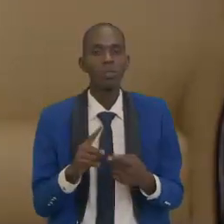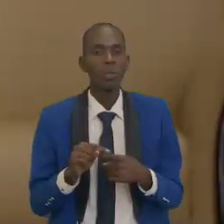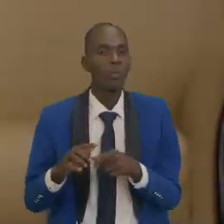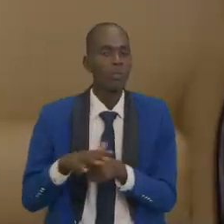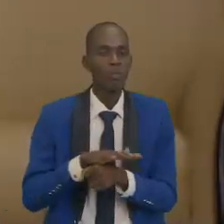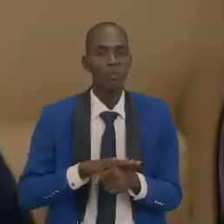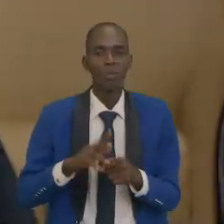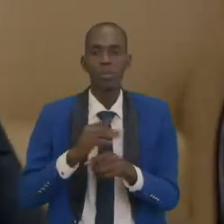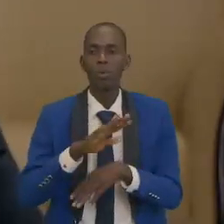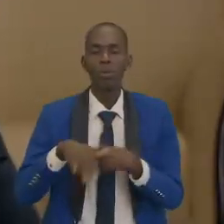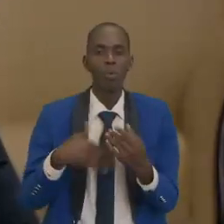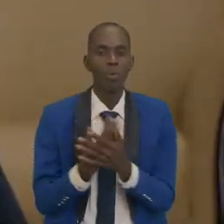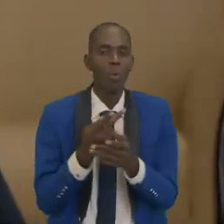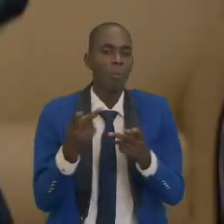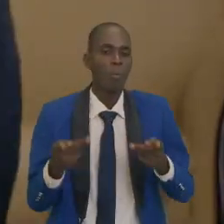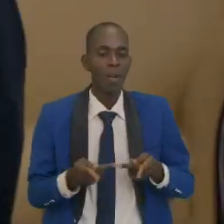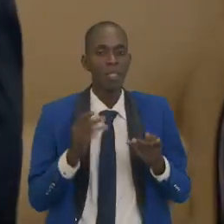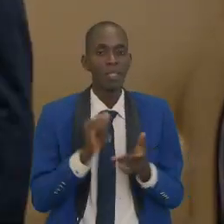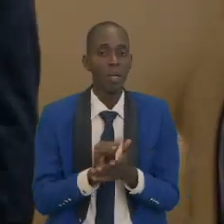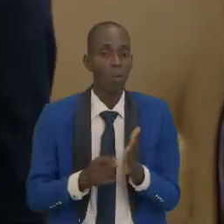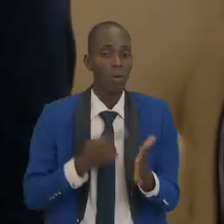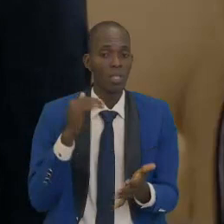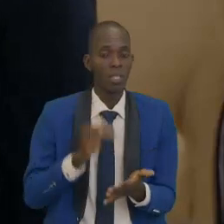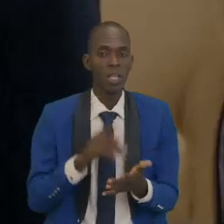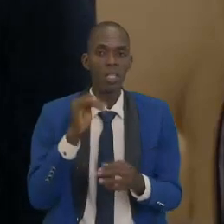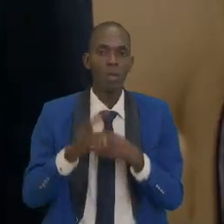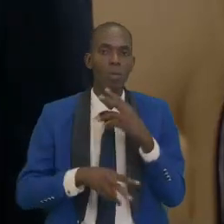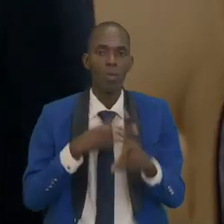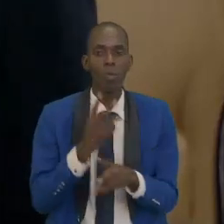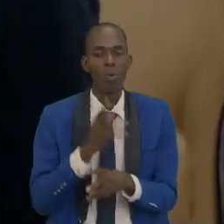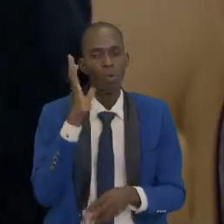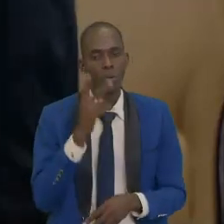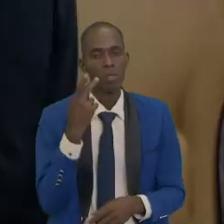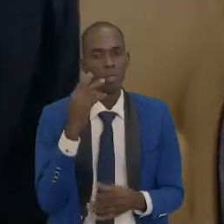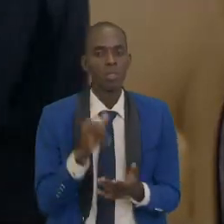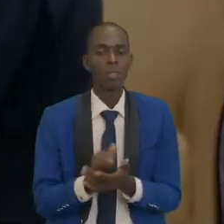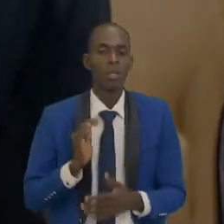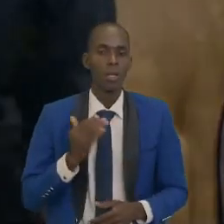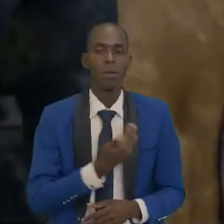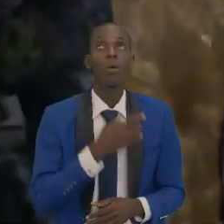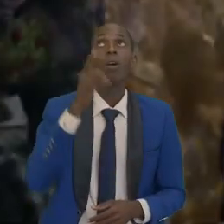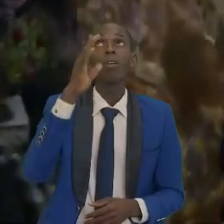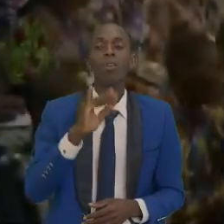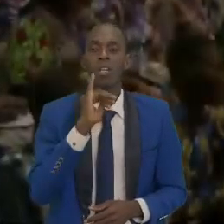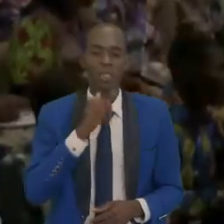that once again the world will see that our God is still alive